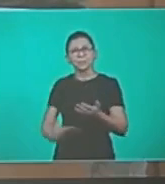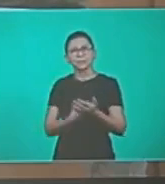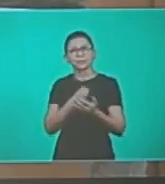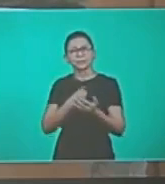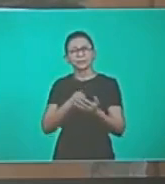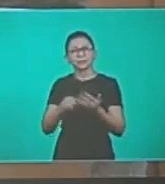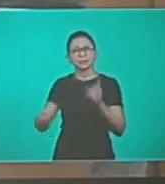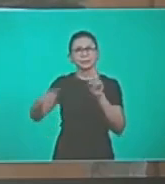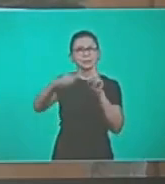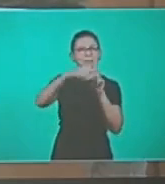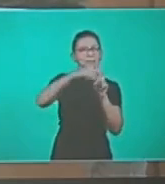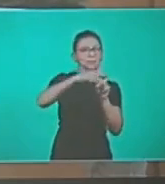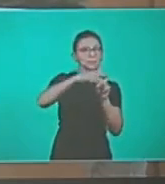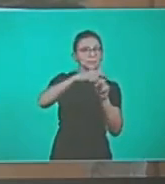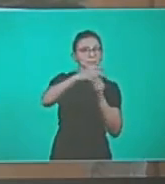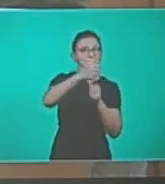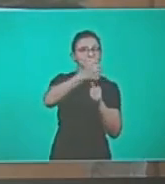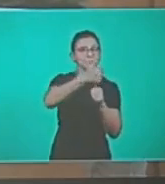It's